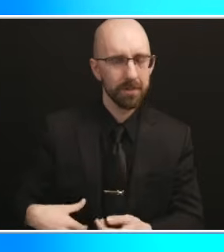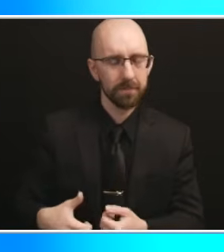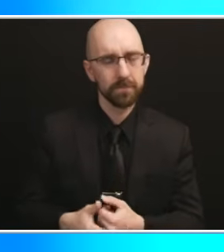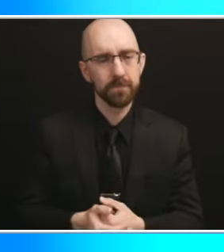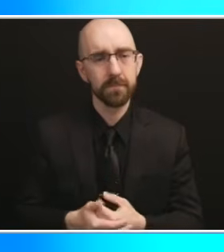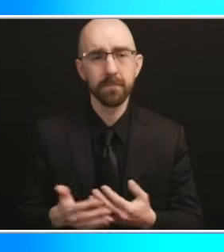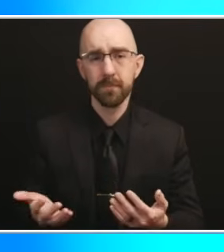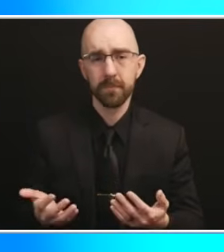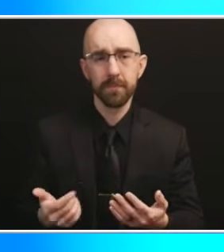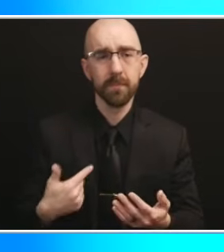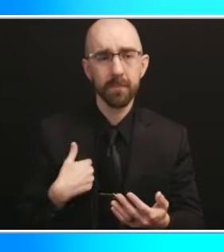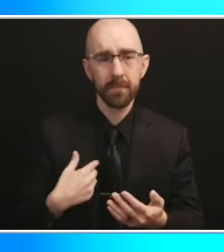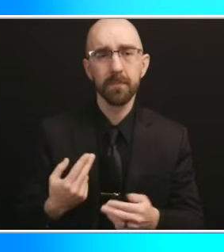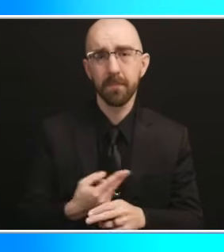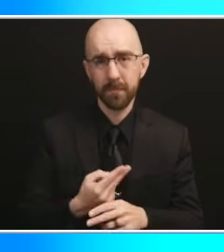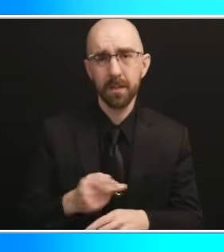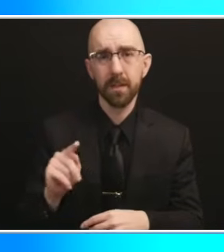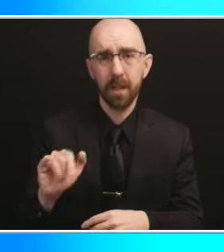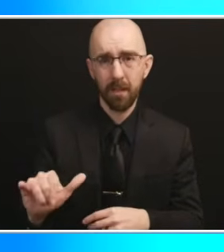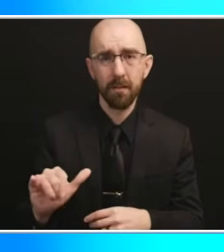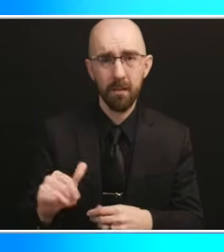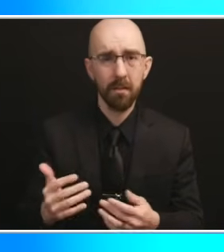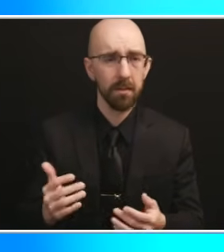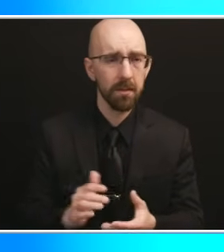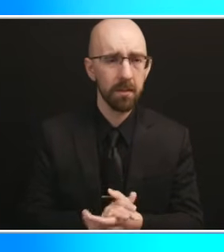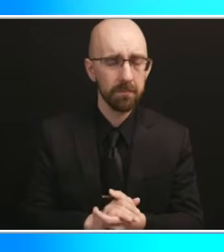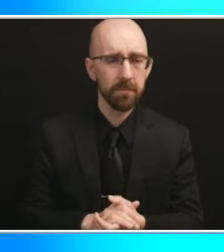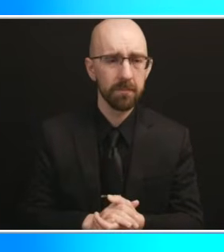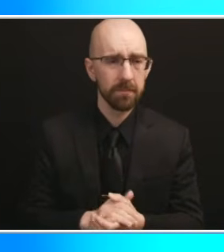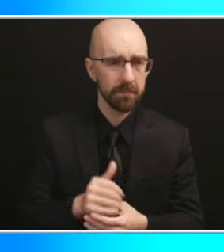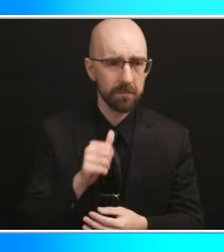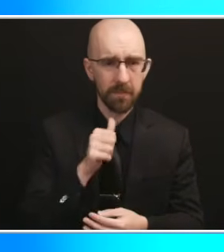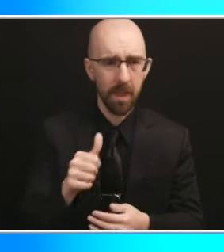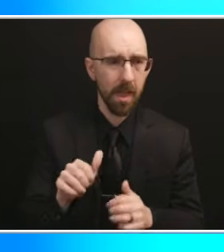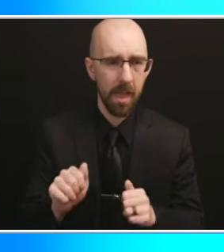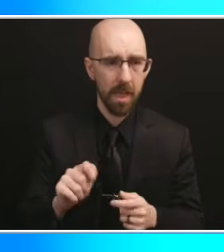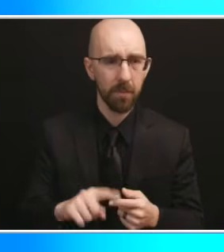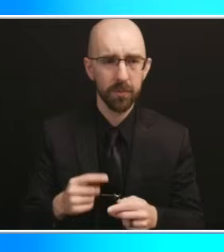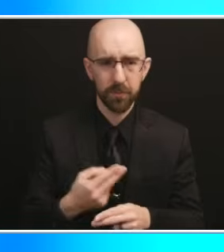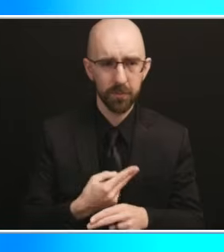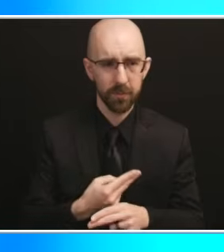I take Tylenol. I'm not able to take the